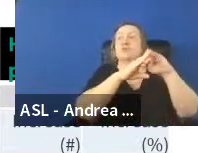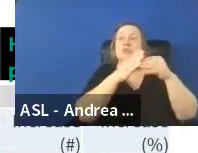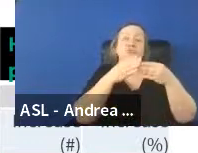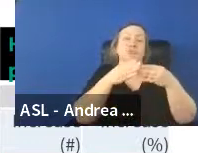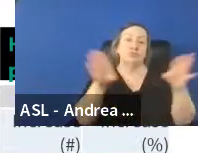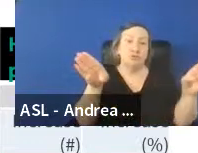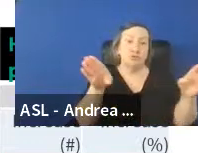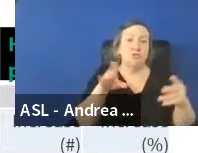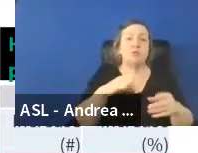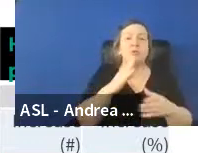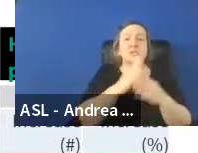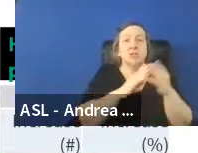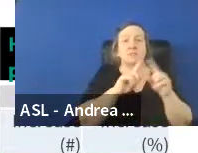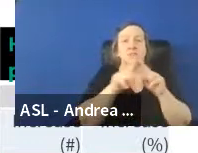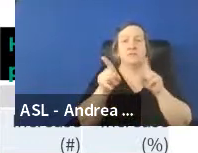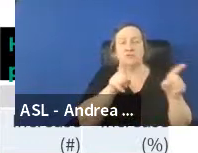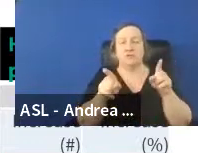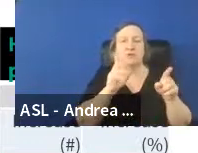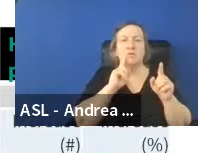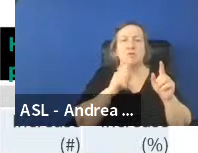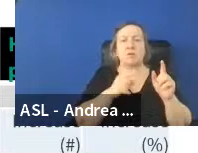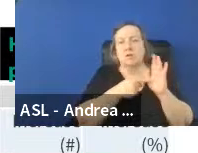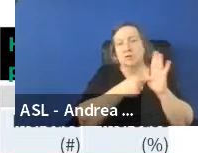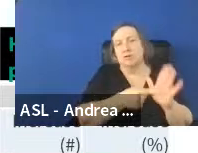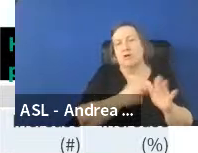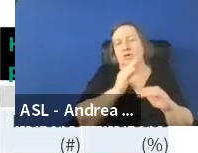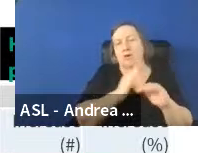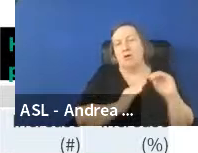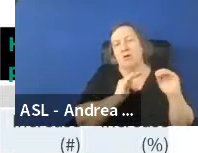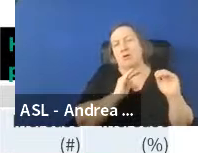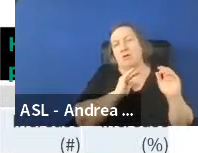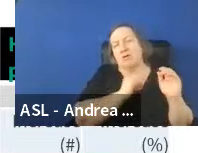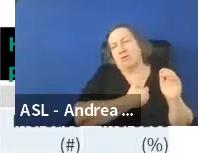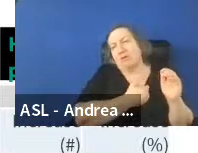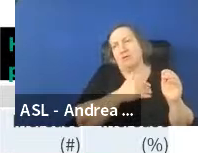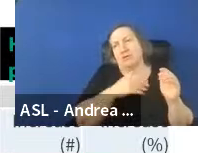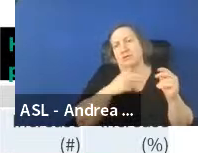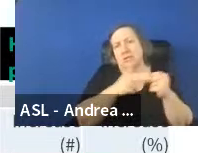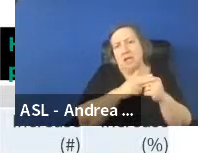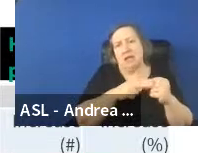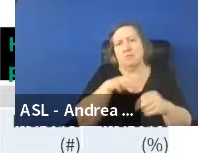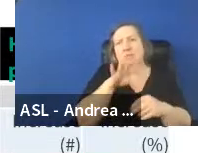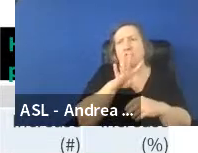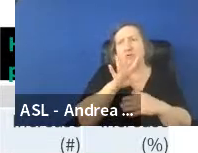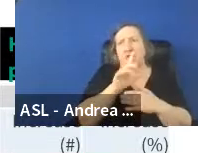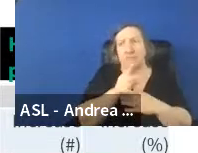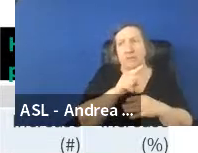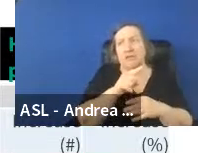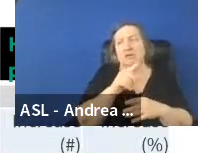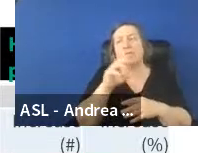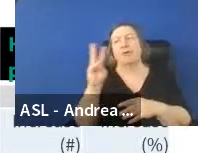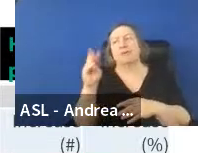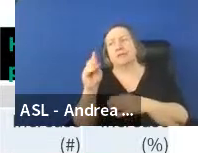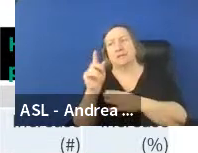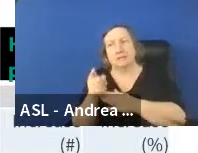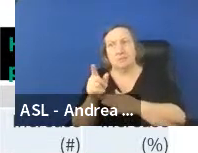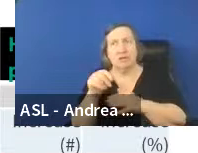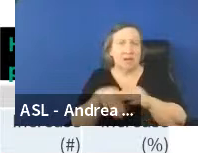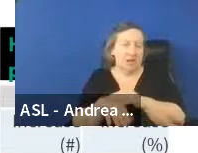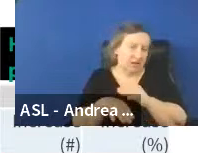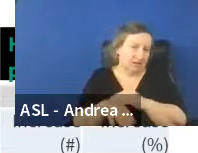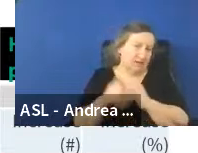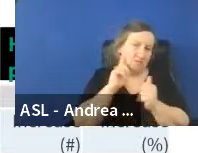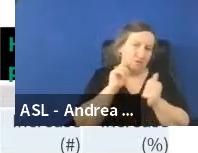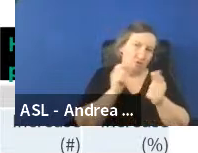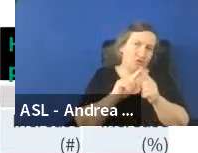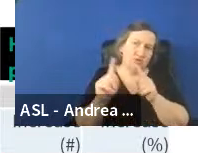some differences that I'll note on our takeaway slides, but I provided 45-minute and 60-minute access for all